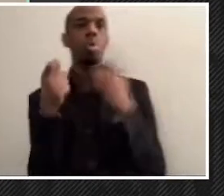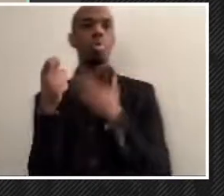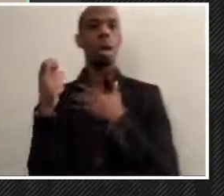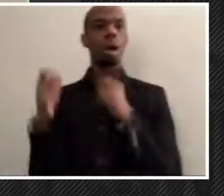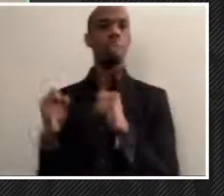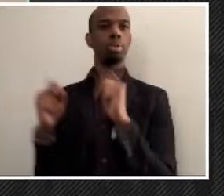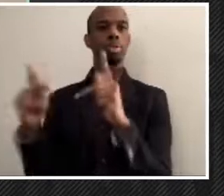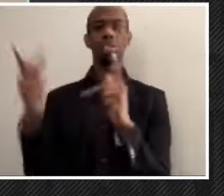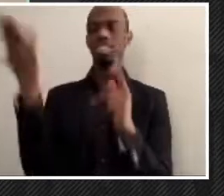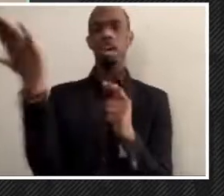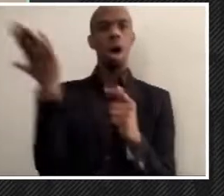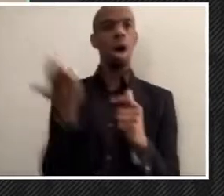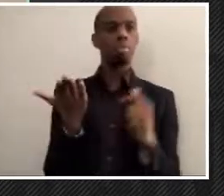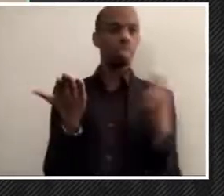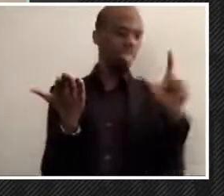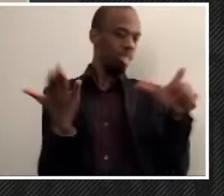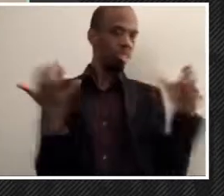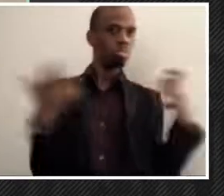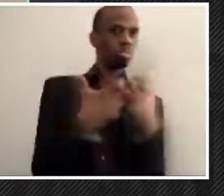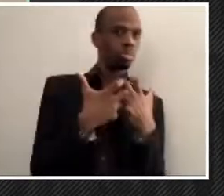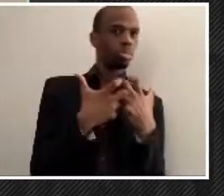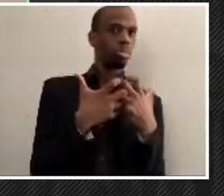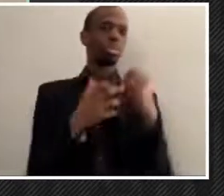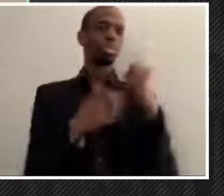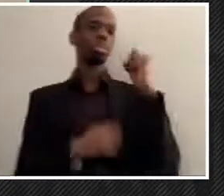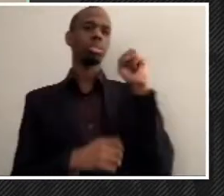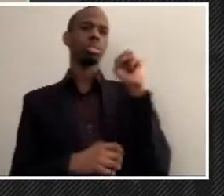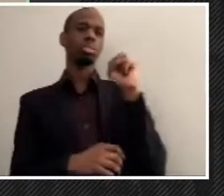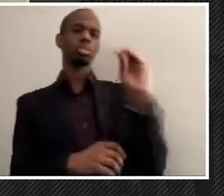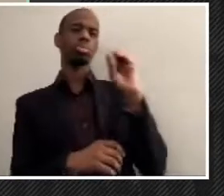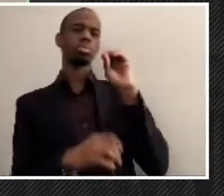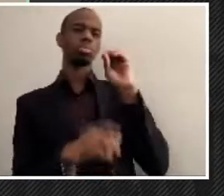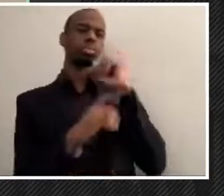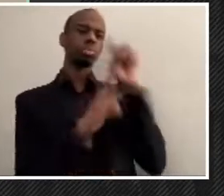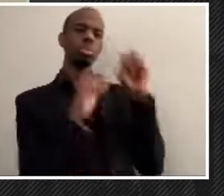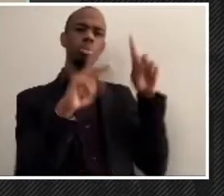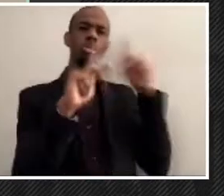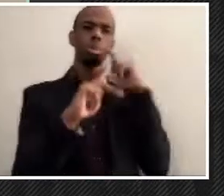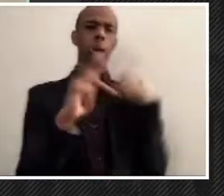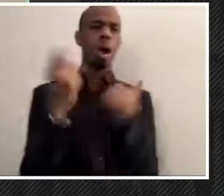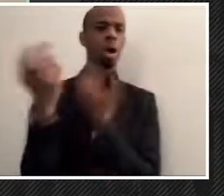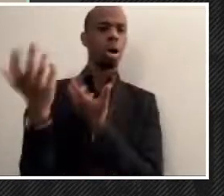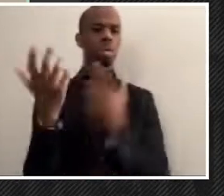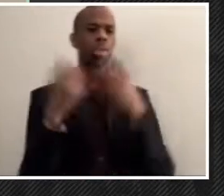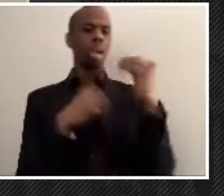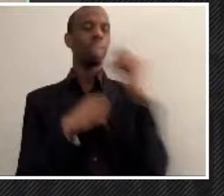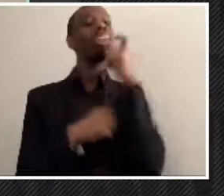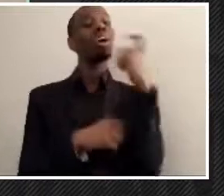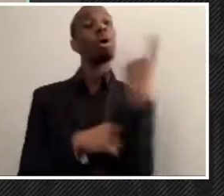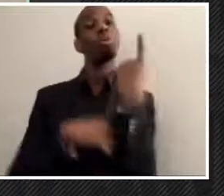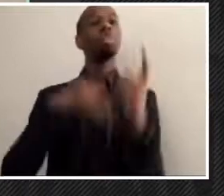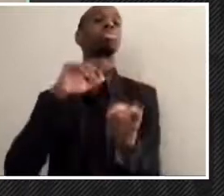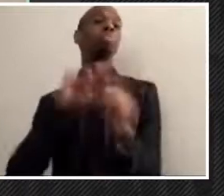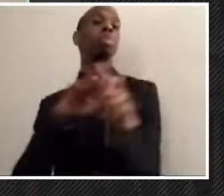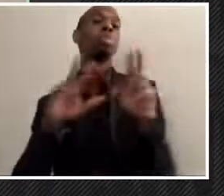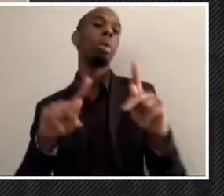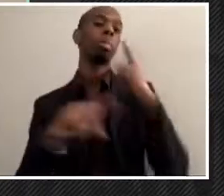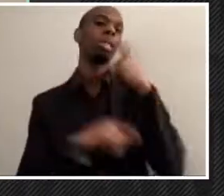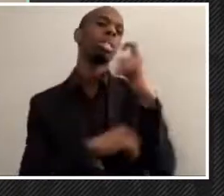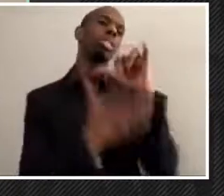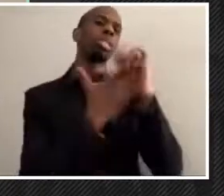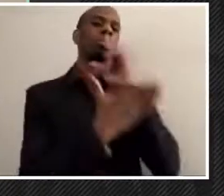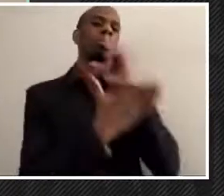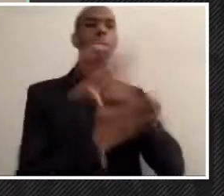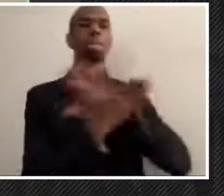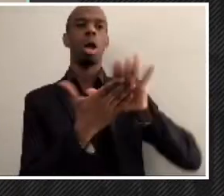about the need to make sure to engage and not just show up because it's the nice passe thing to do, not because